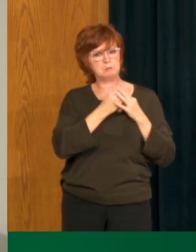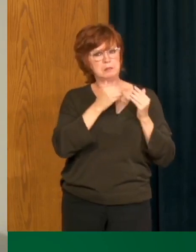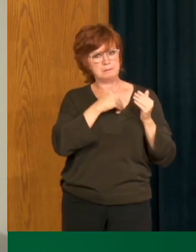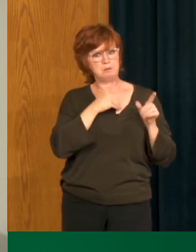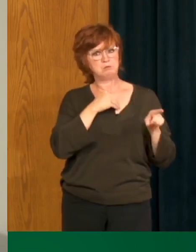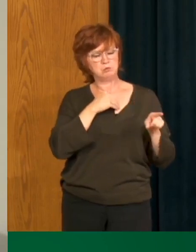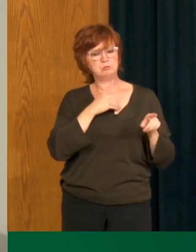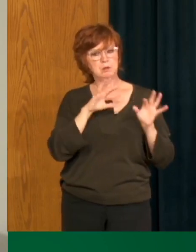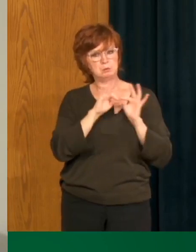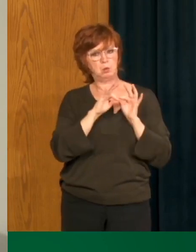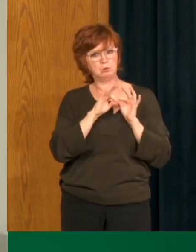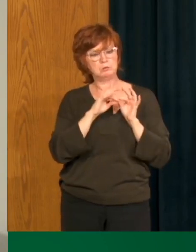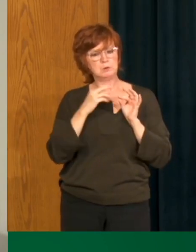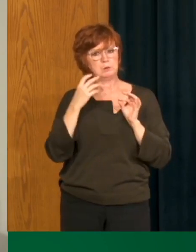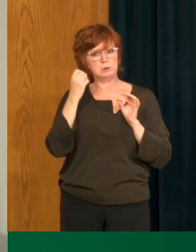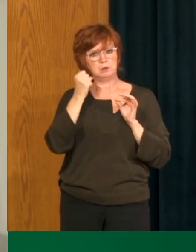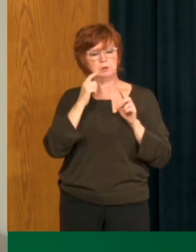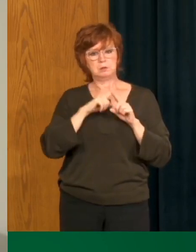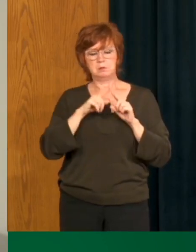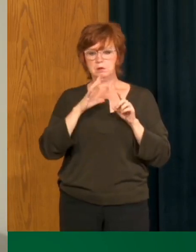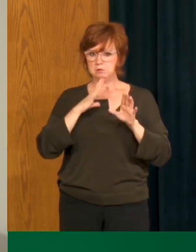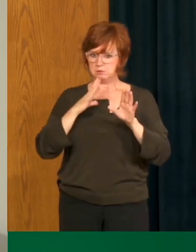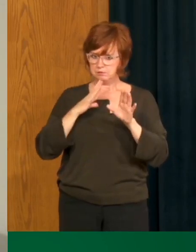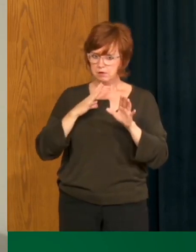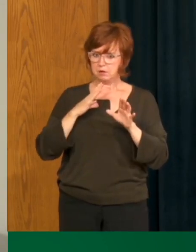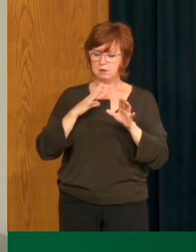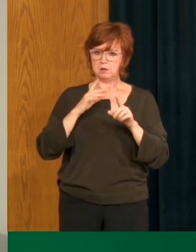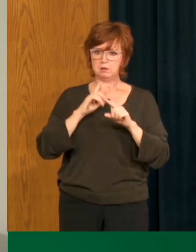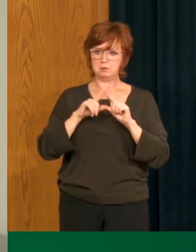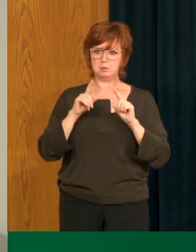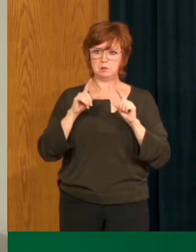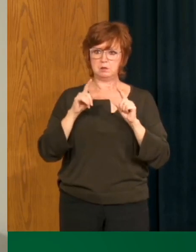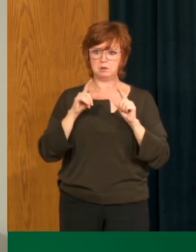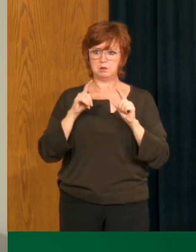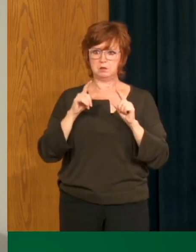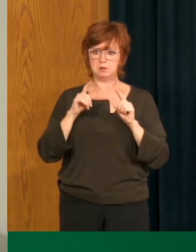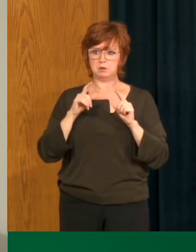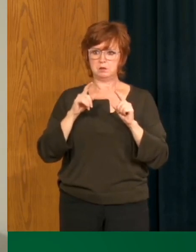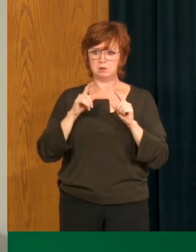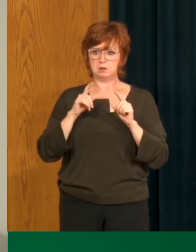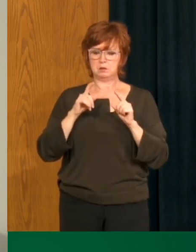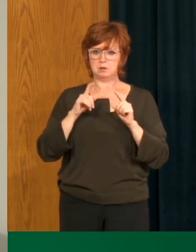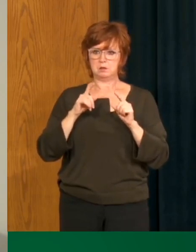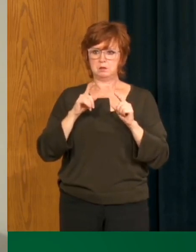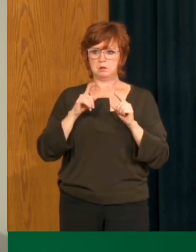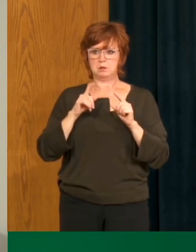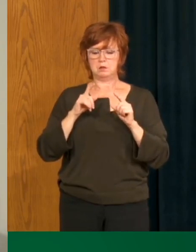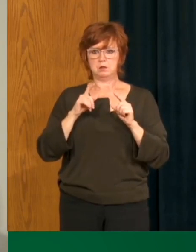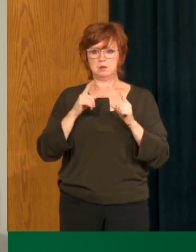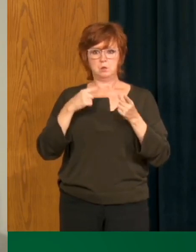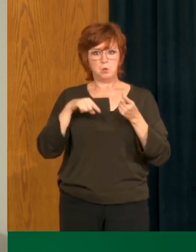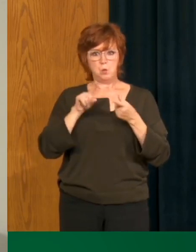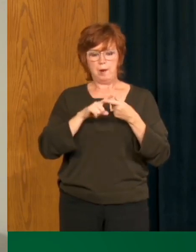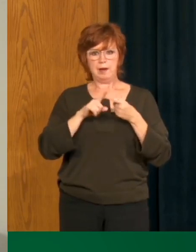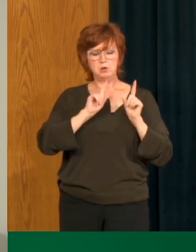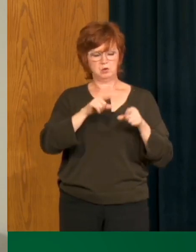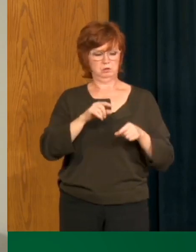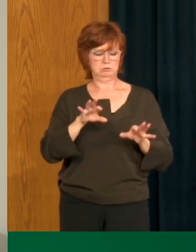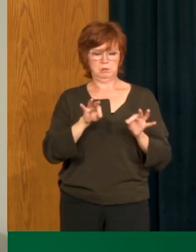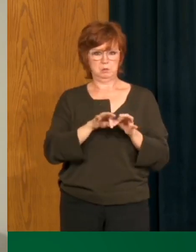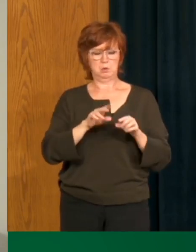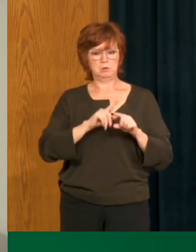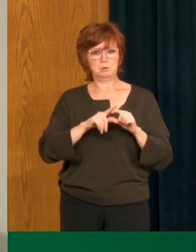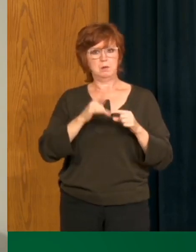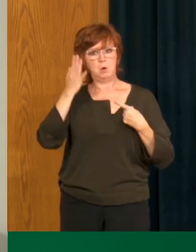all of us that it's not really where you're going within Saskatchewan or to other provinces, it's why you're going and what you're doing. So if you're going to be